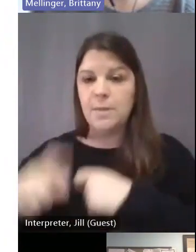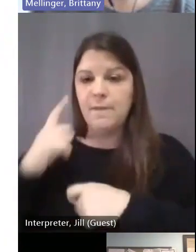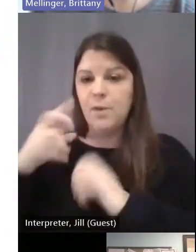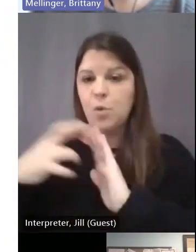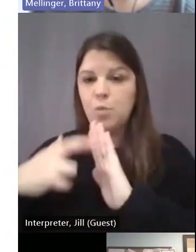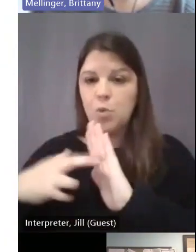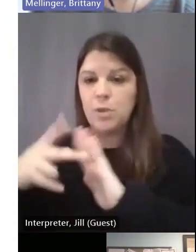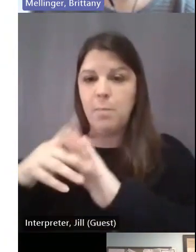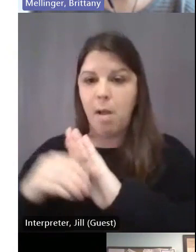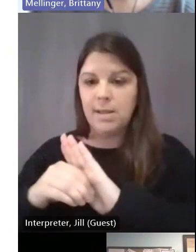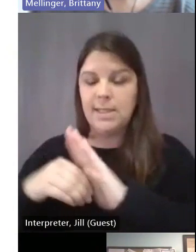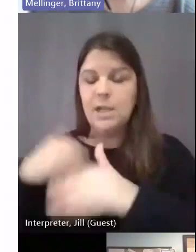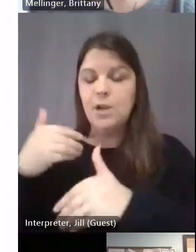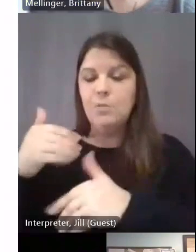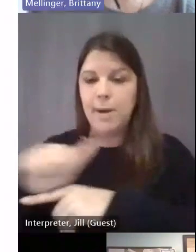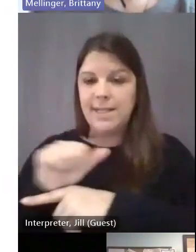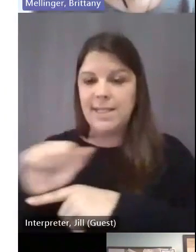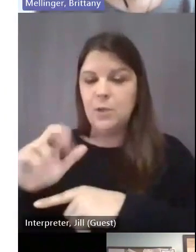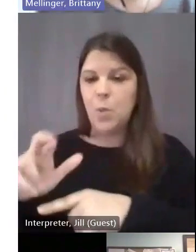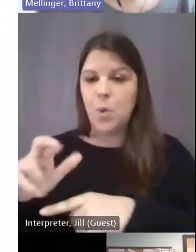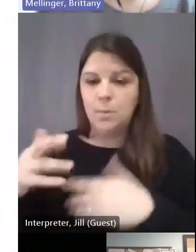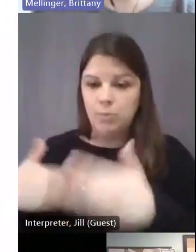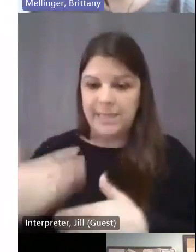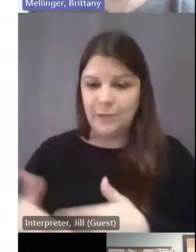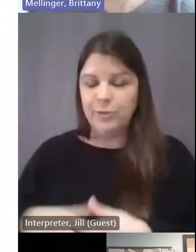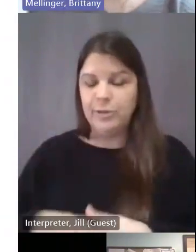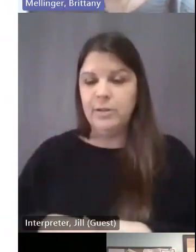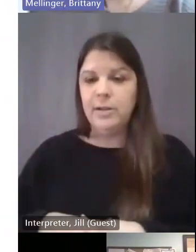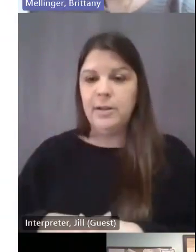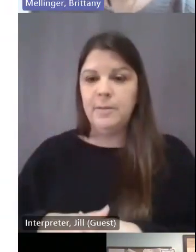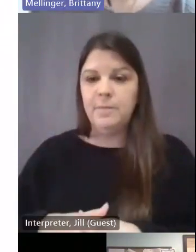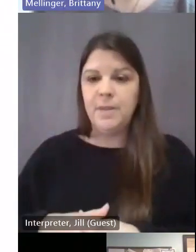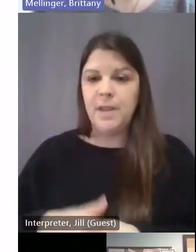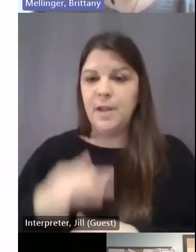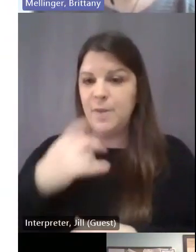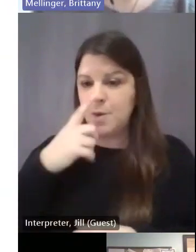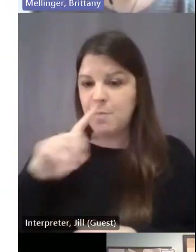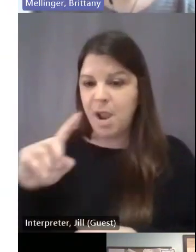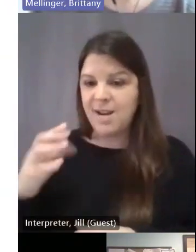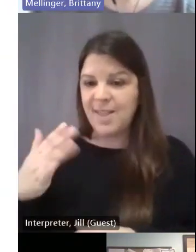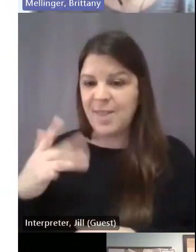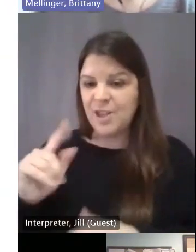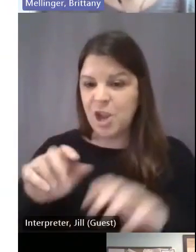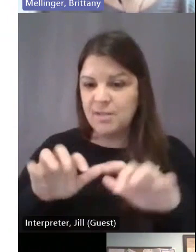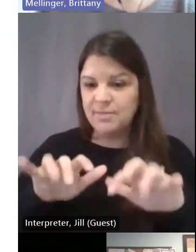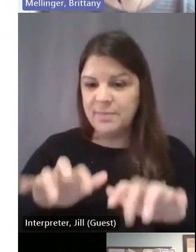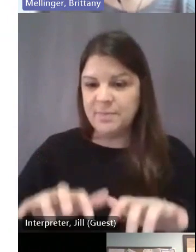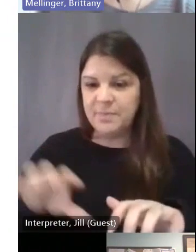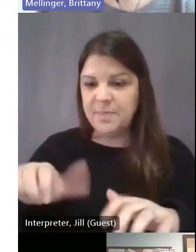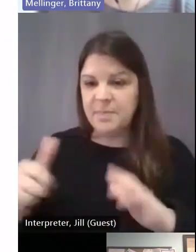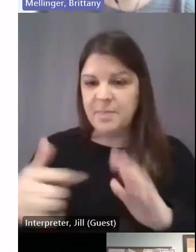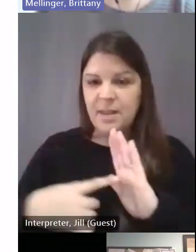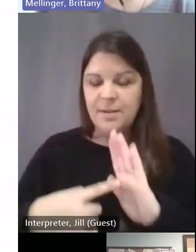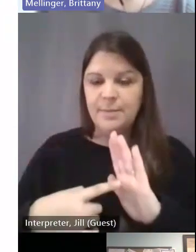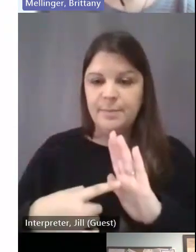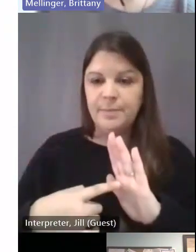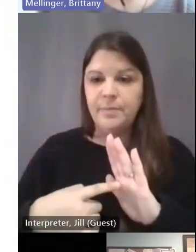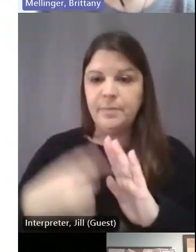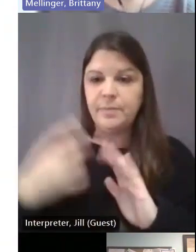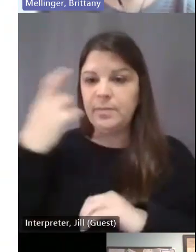policies, practices, or services. I'm curious if you could put in the chat any examples of either